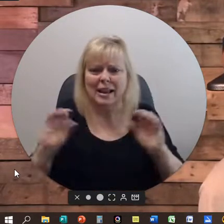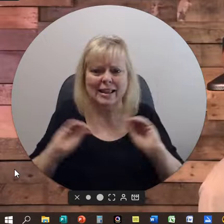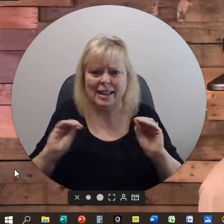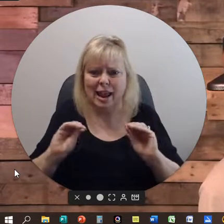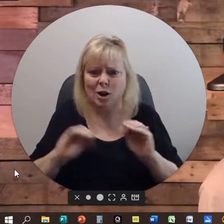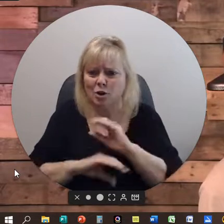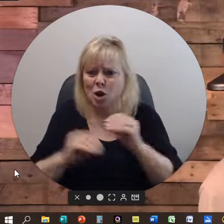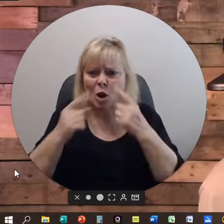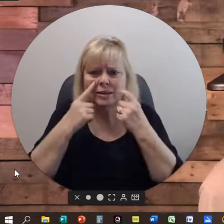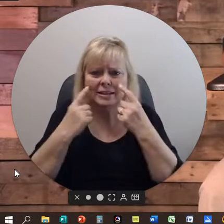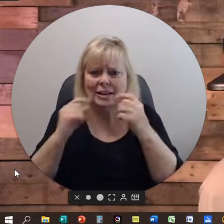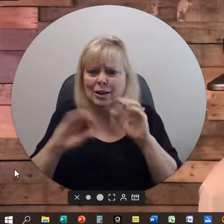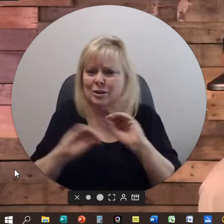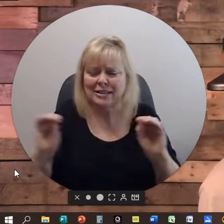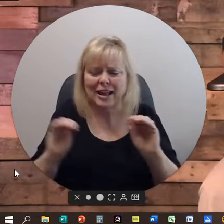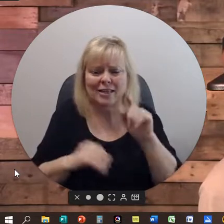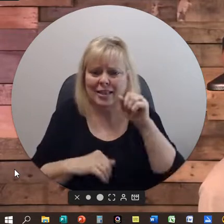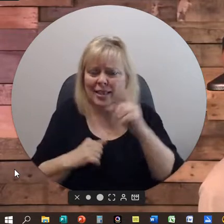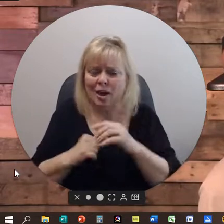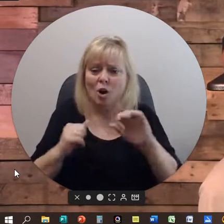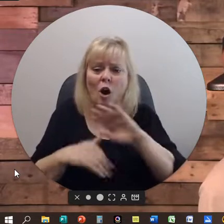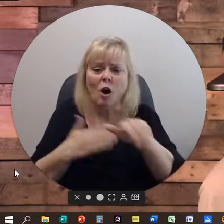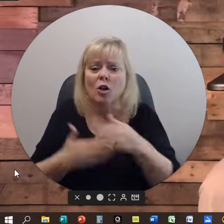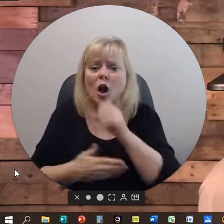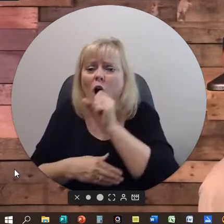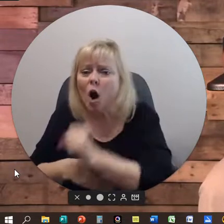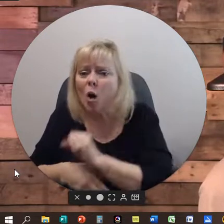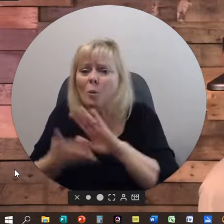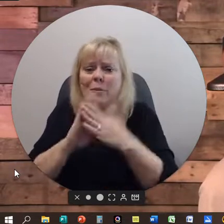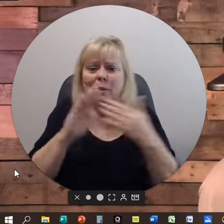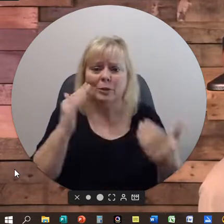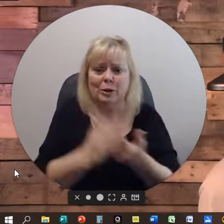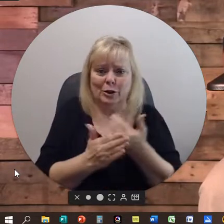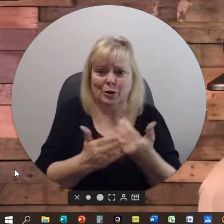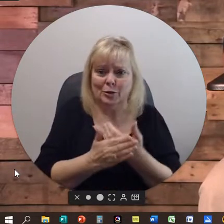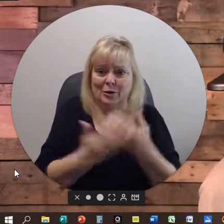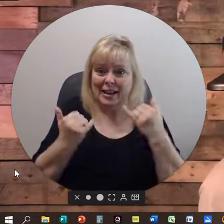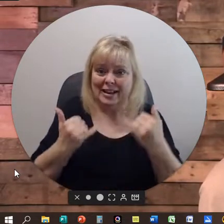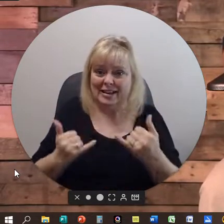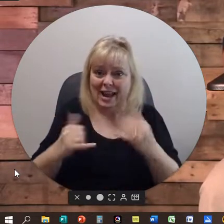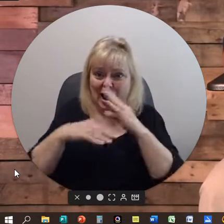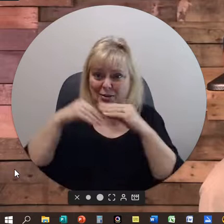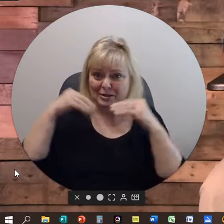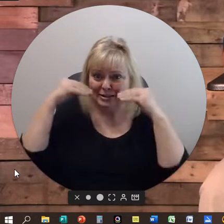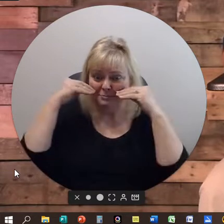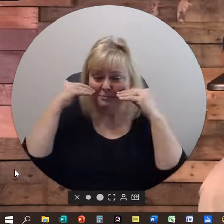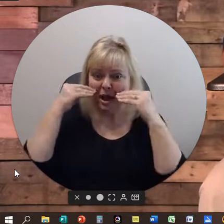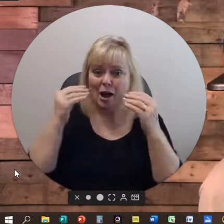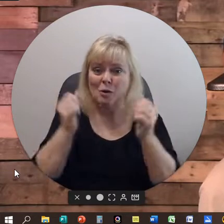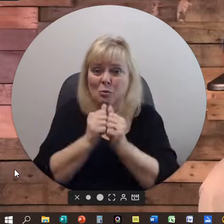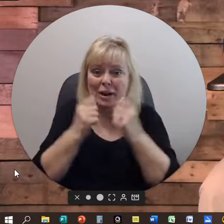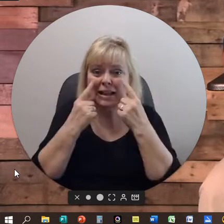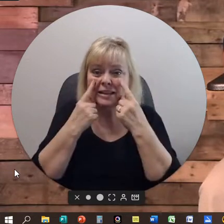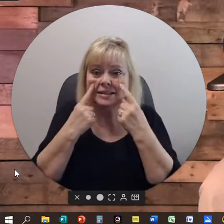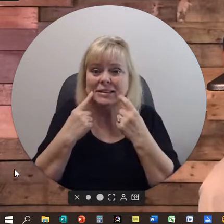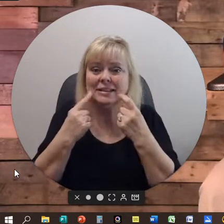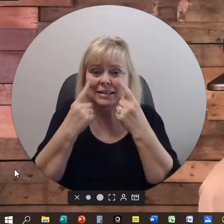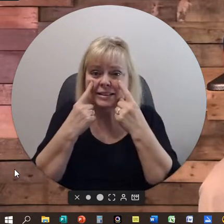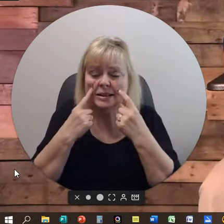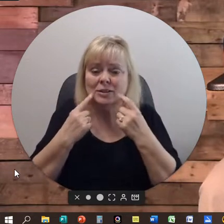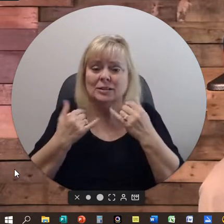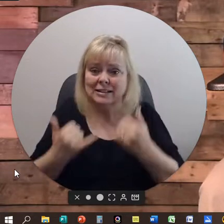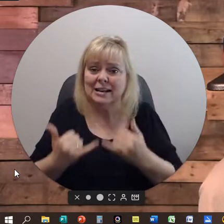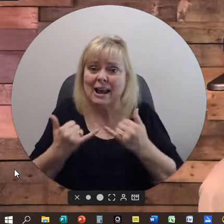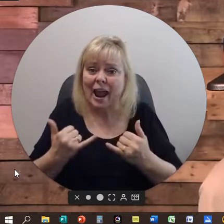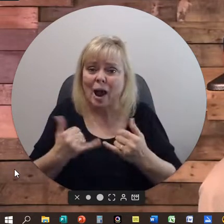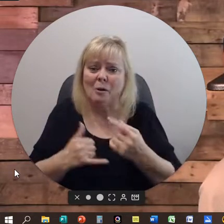new. And the thought that makes me smile now, even as the tears fall down, is